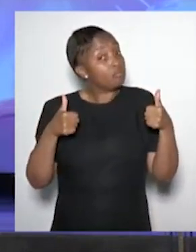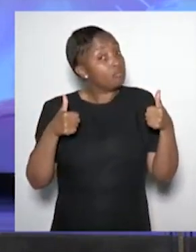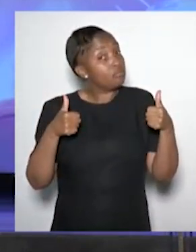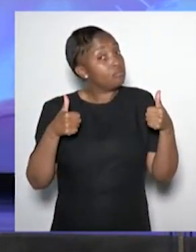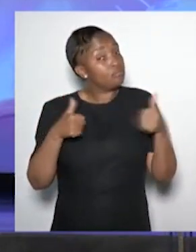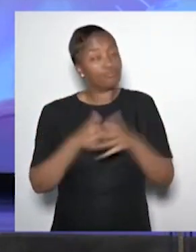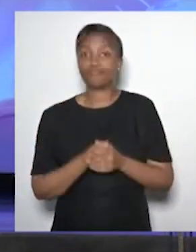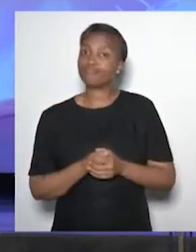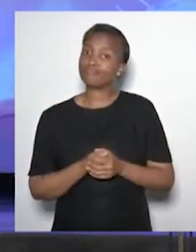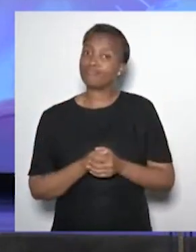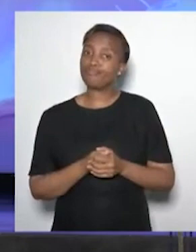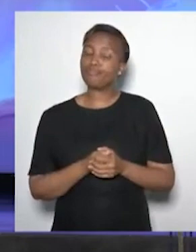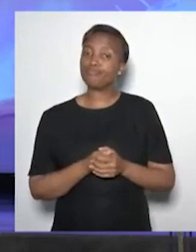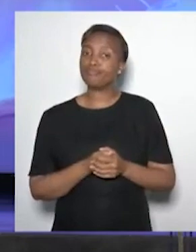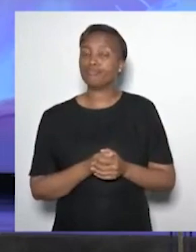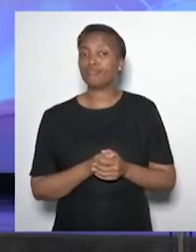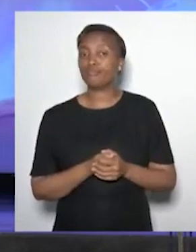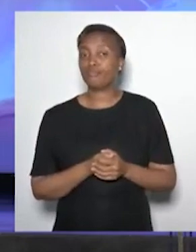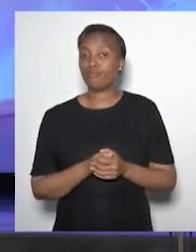we would